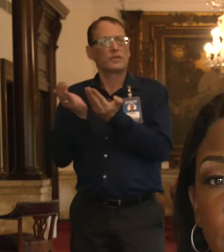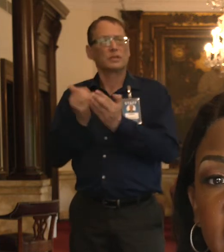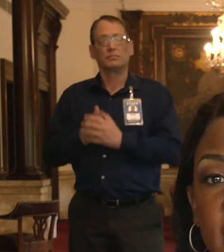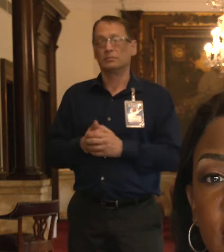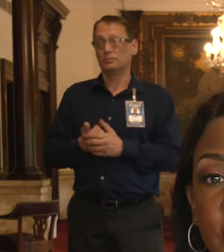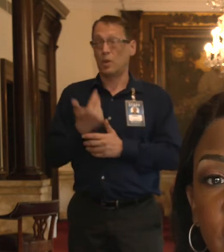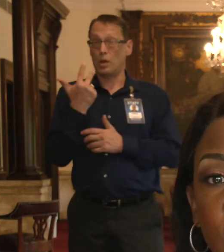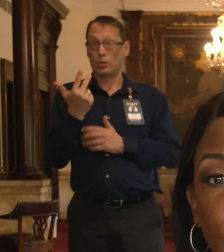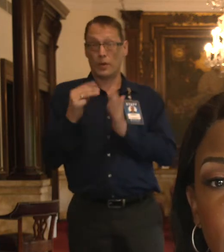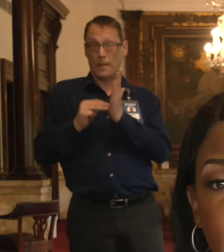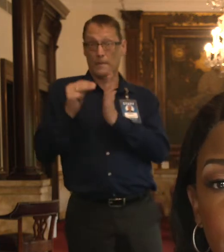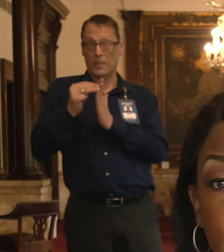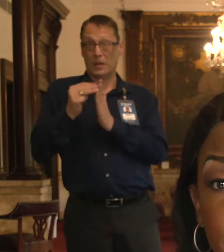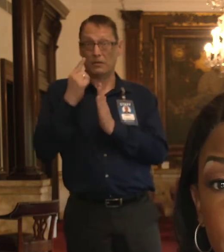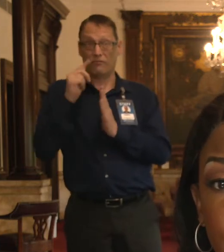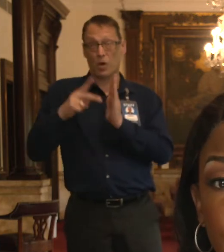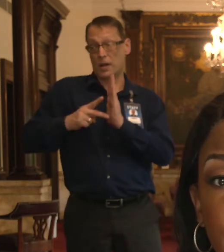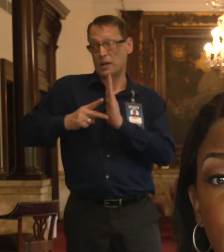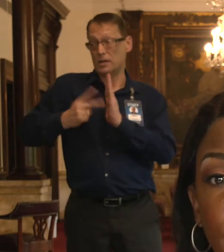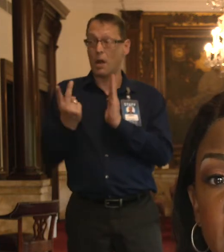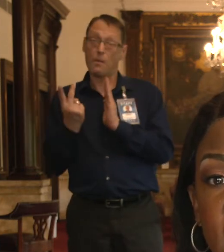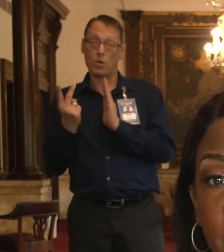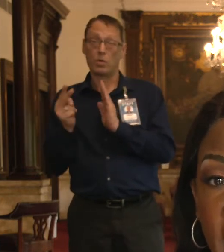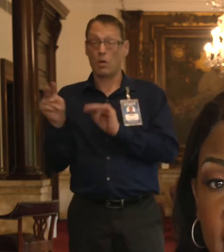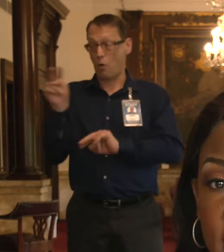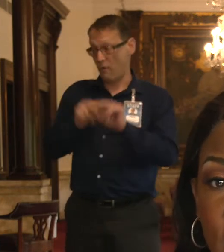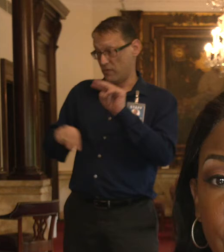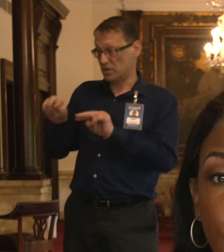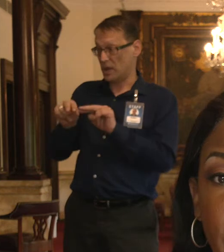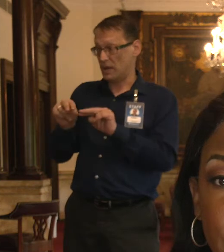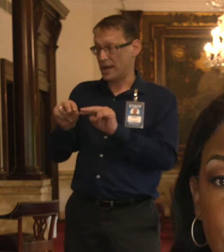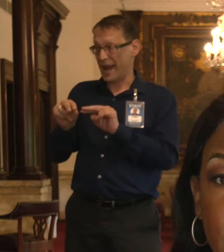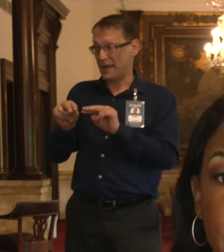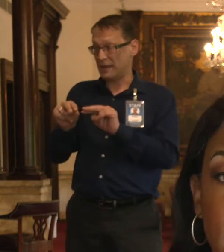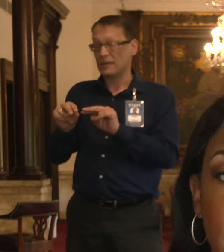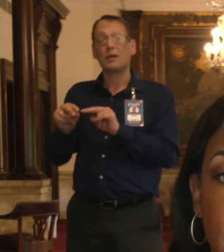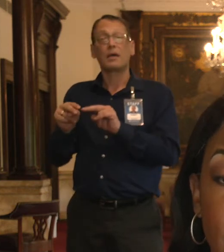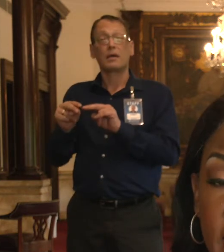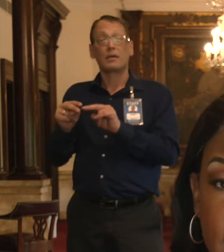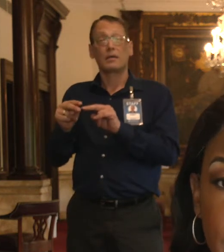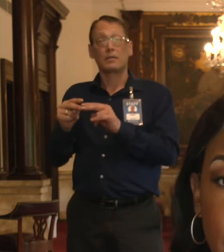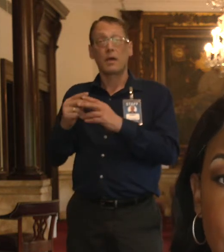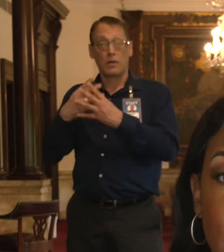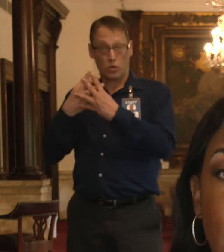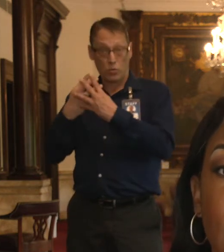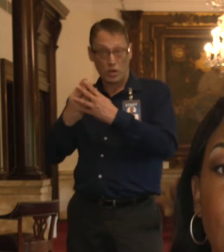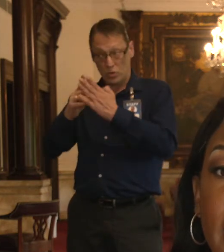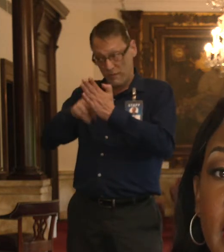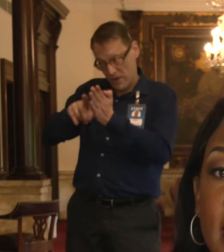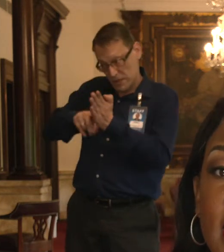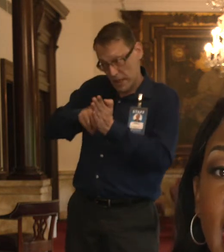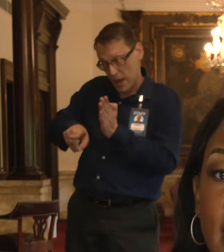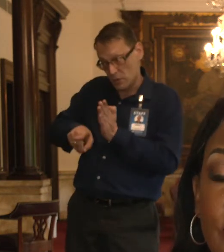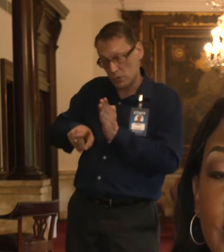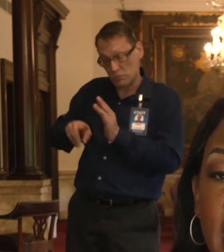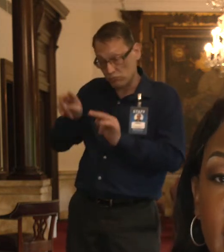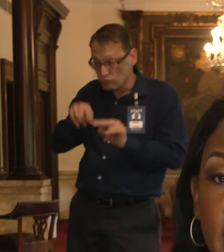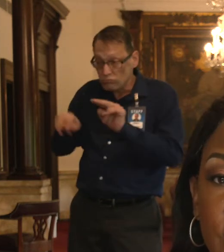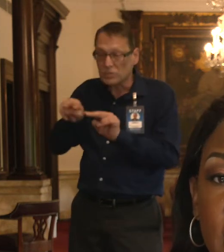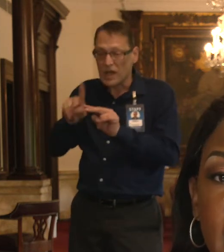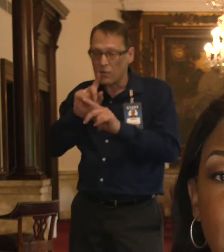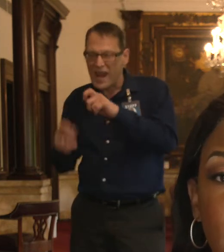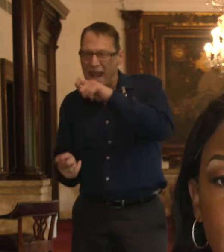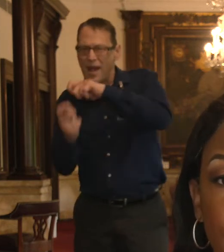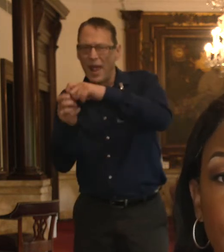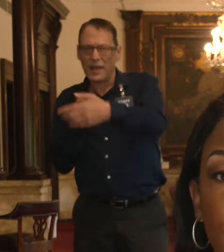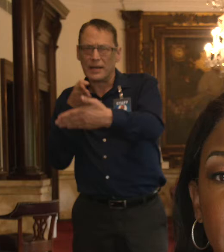for doubling the Civilian Oversight Board budget to increase the capacity of correctional investigators looking into acts of